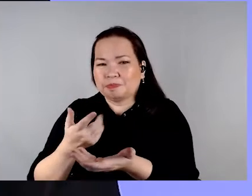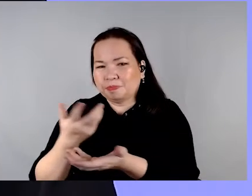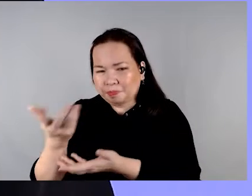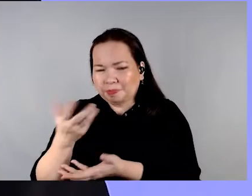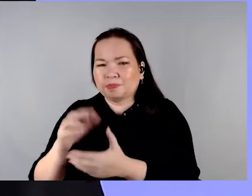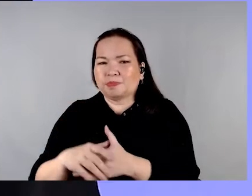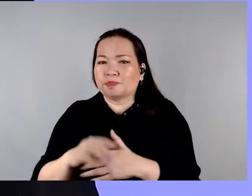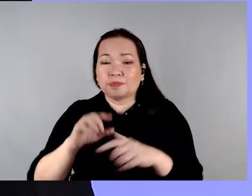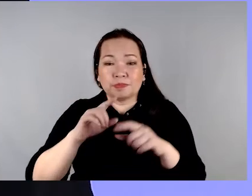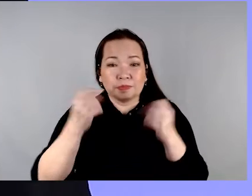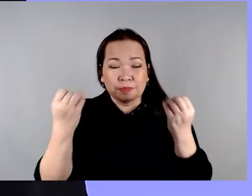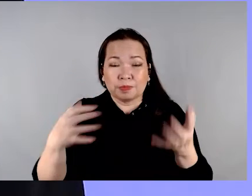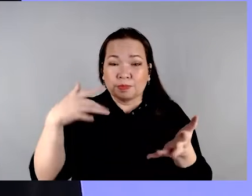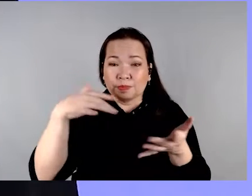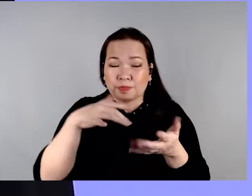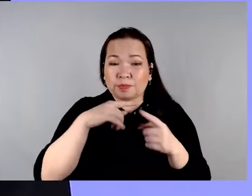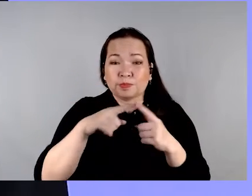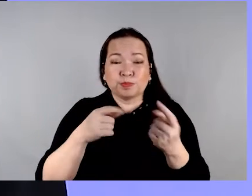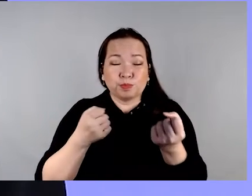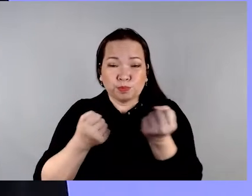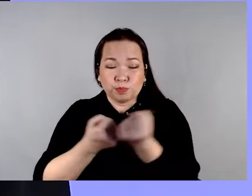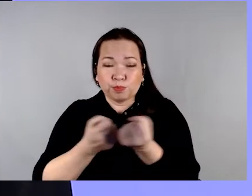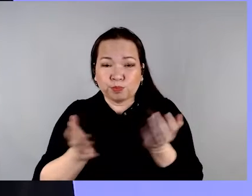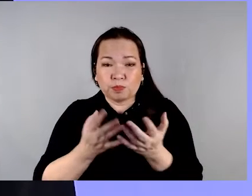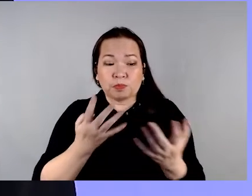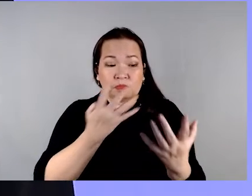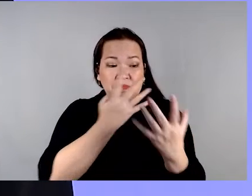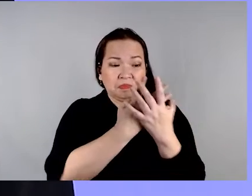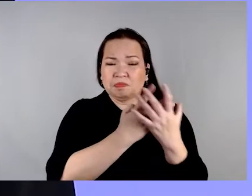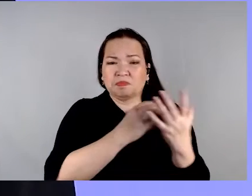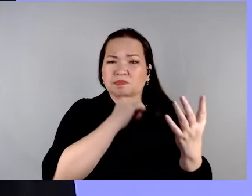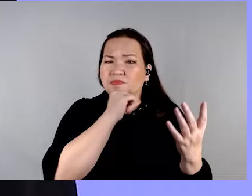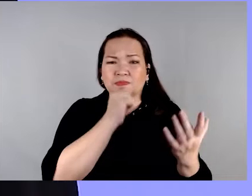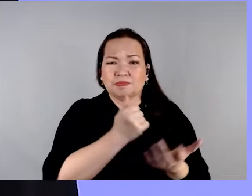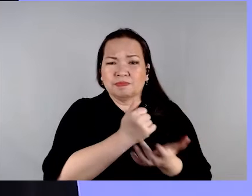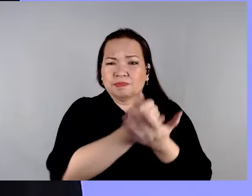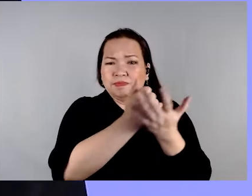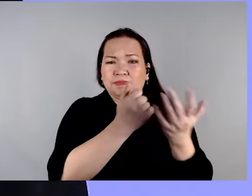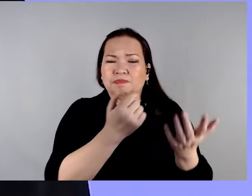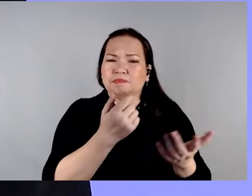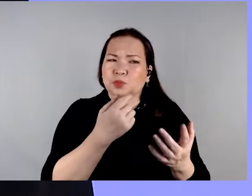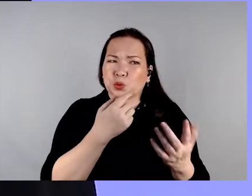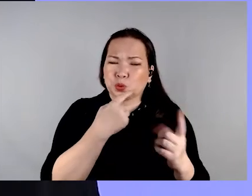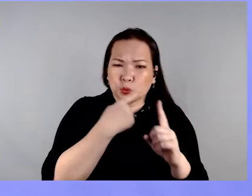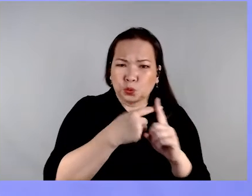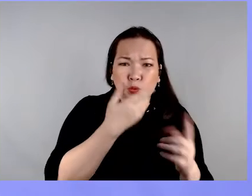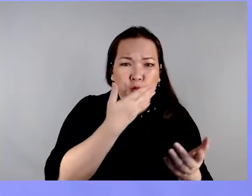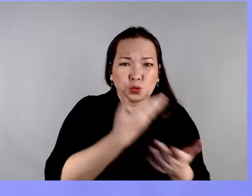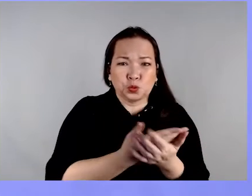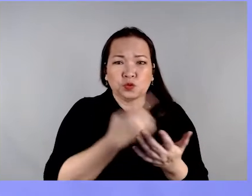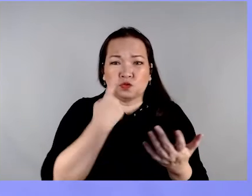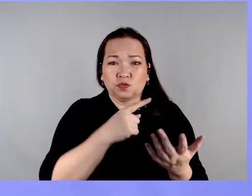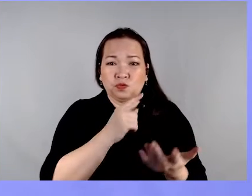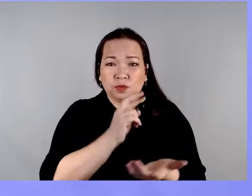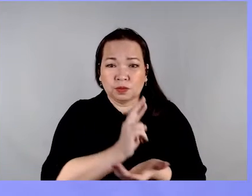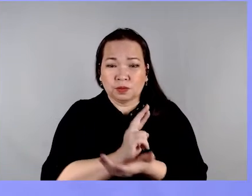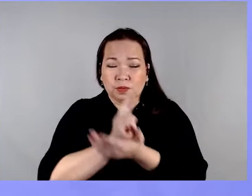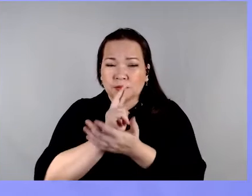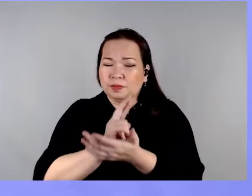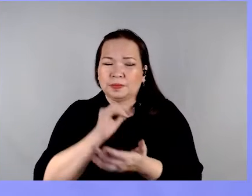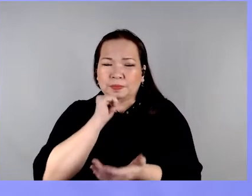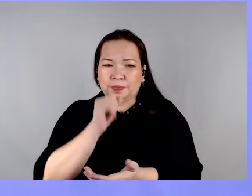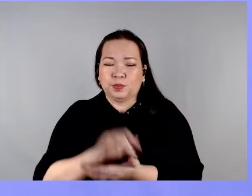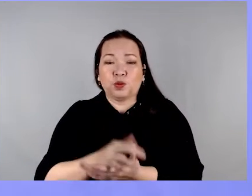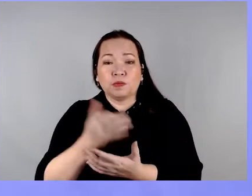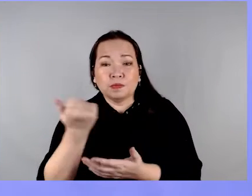approach. Numerous studies support that imprisonment does not really help with rehabilitation. Thus, using alternatives